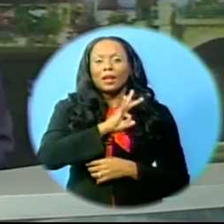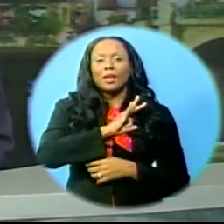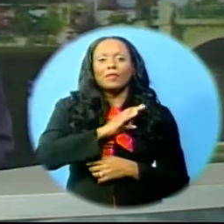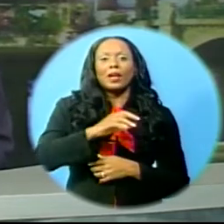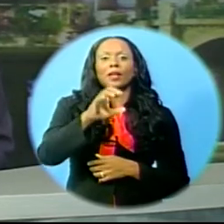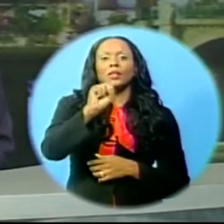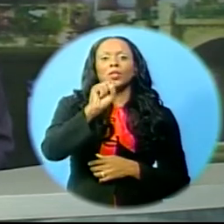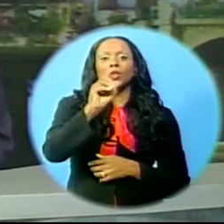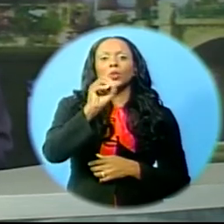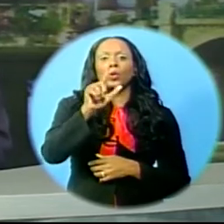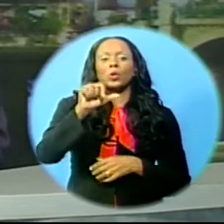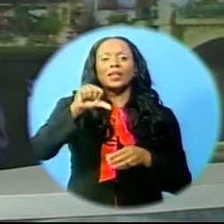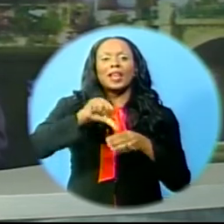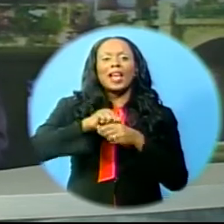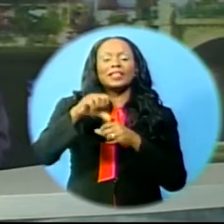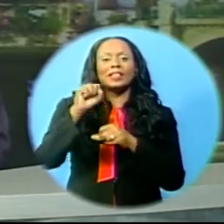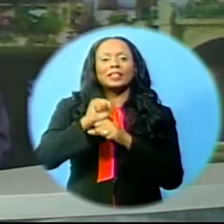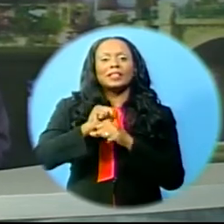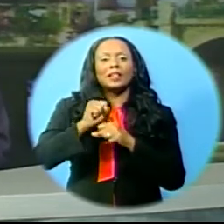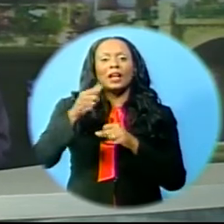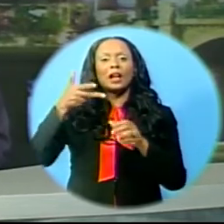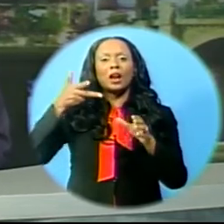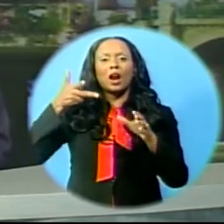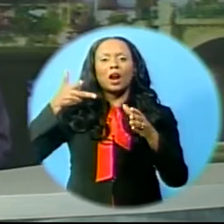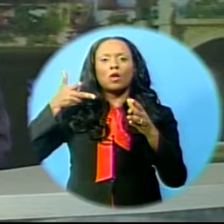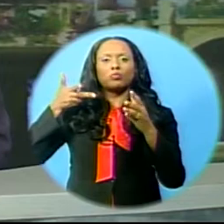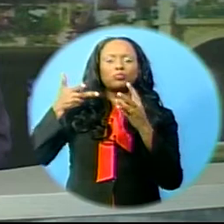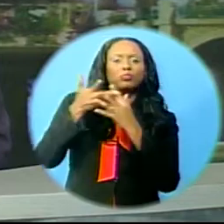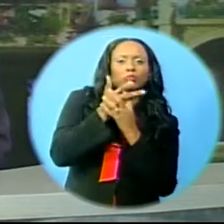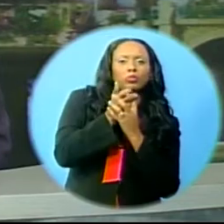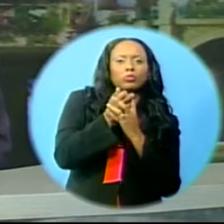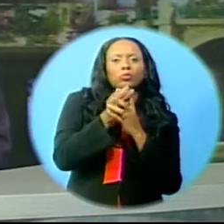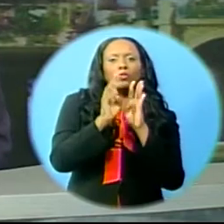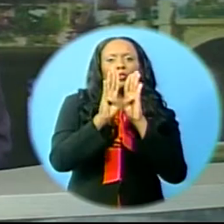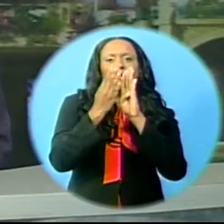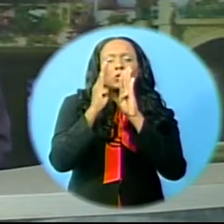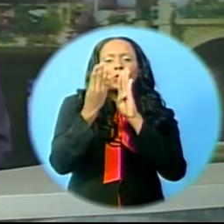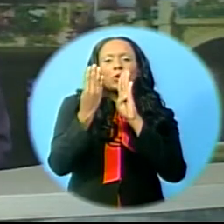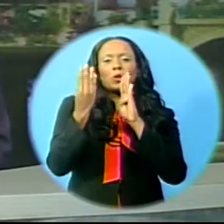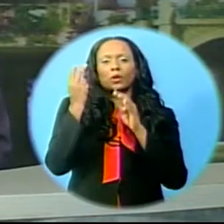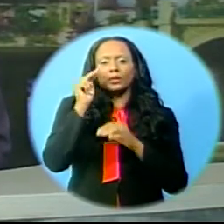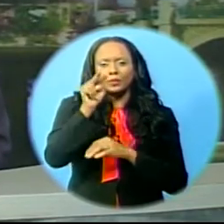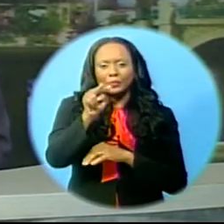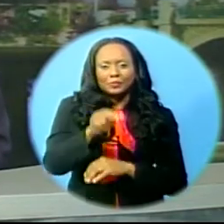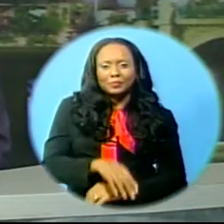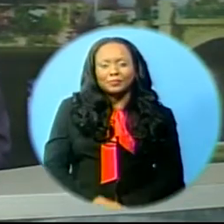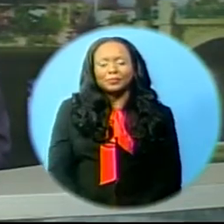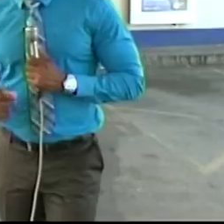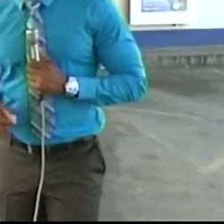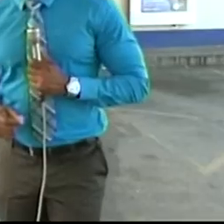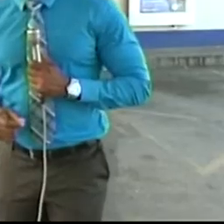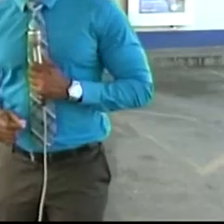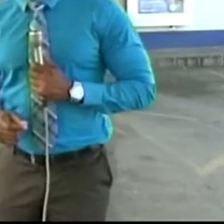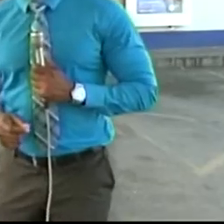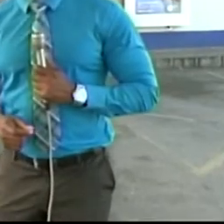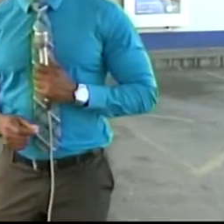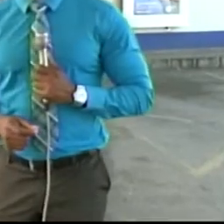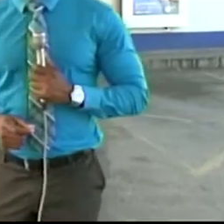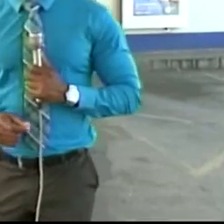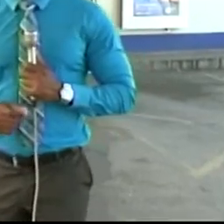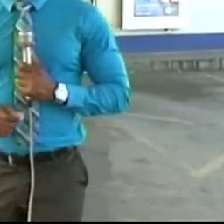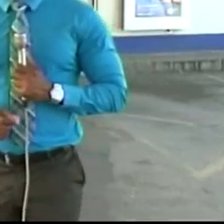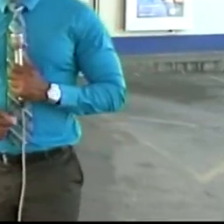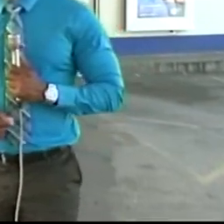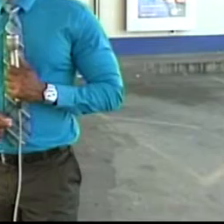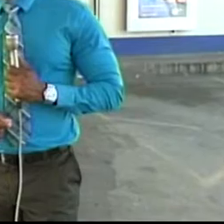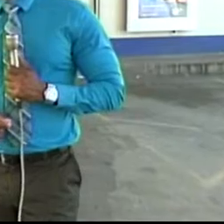on Bay Street after a vehicle crashed into the shop. Shane Seeley visited the scene. A cleanup is underway here